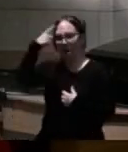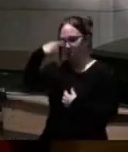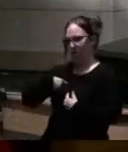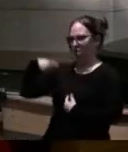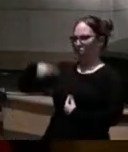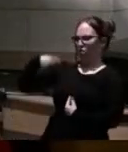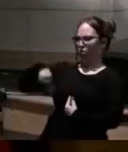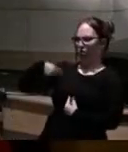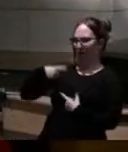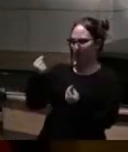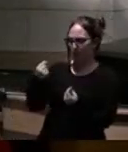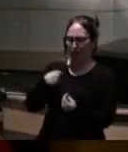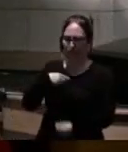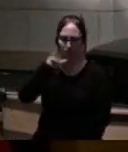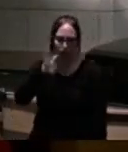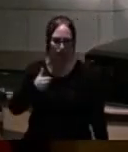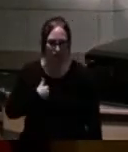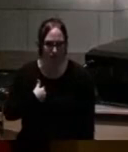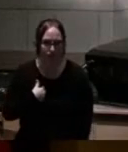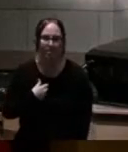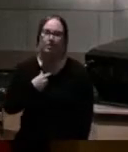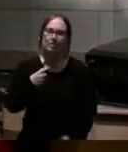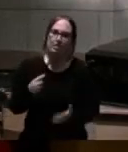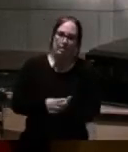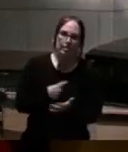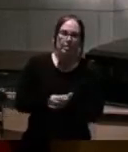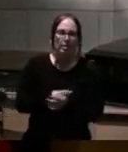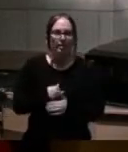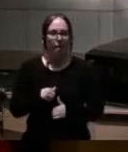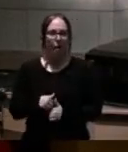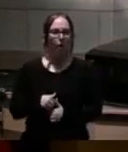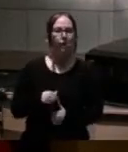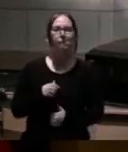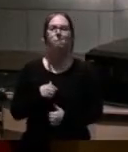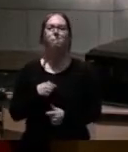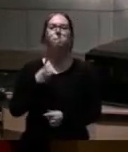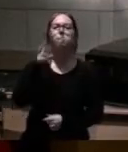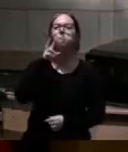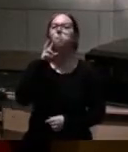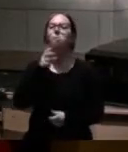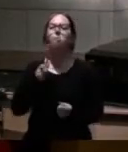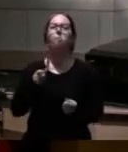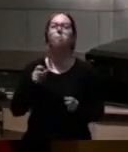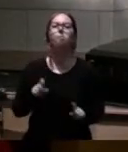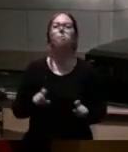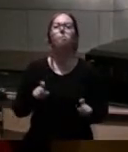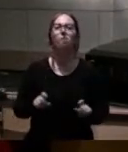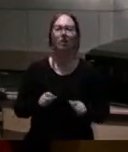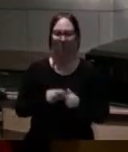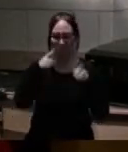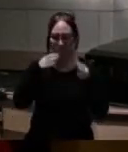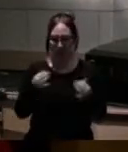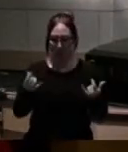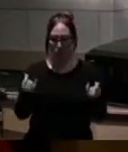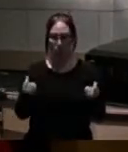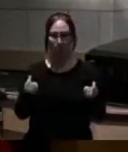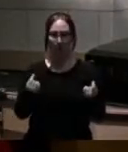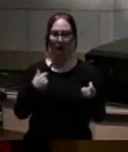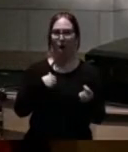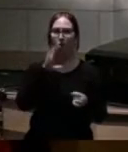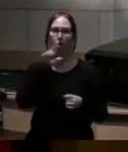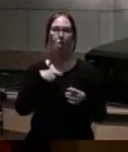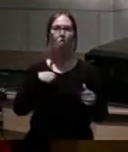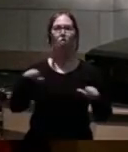But sometimes I got to push the envelope a little bit, and I just decided that I'm going to not just talk about it, but I'm going to walk the